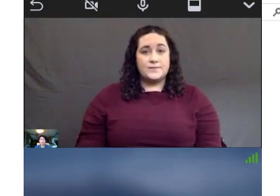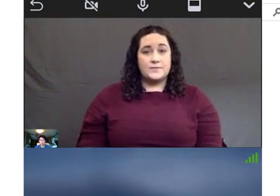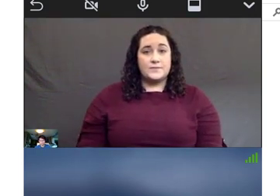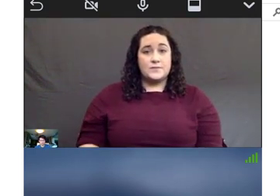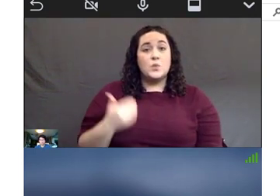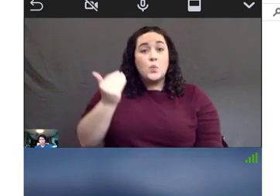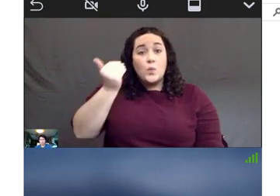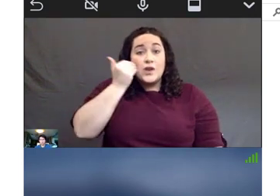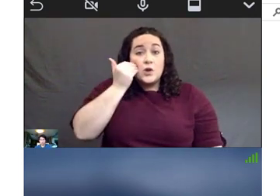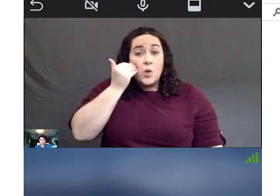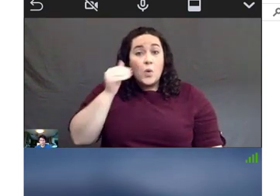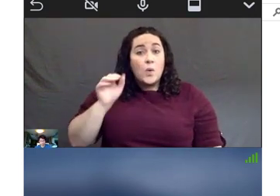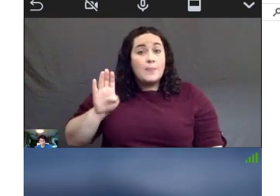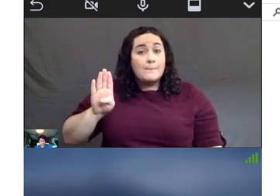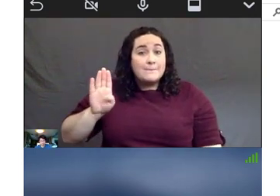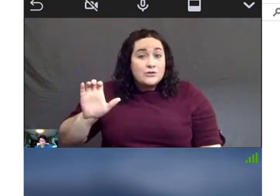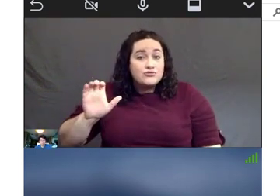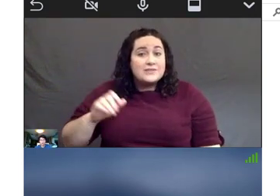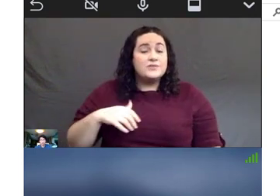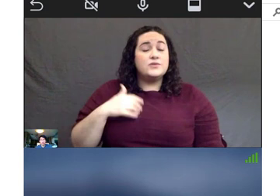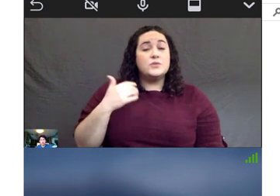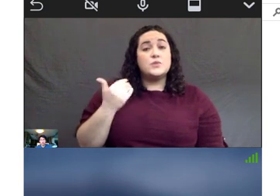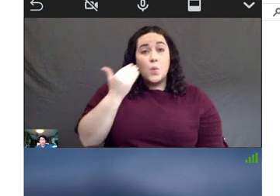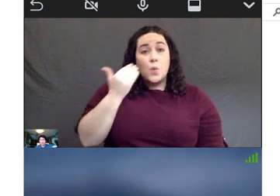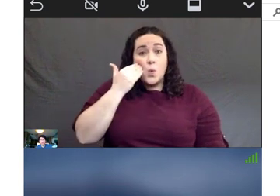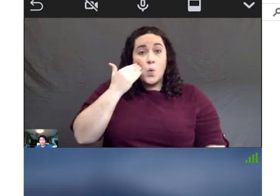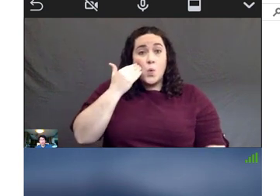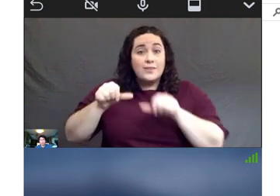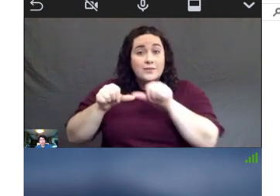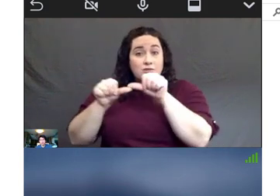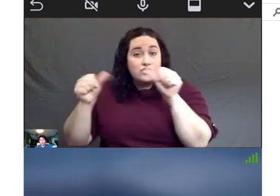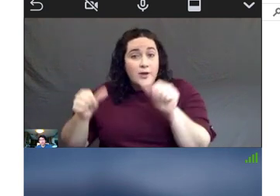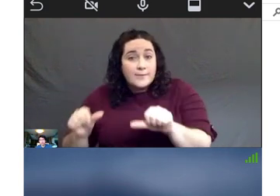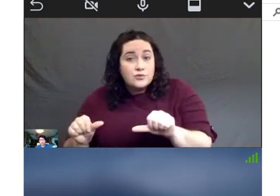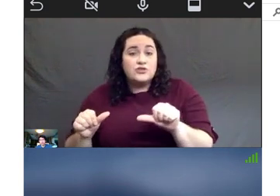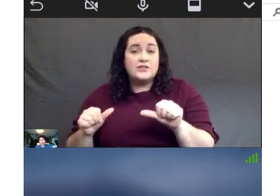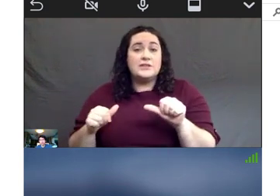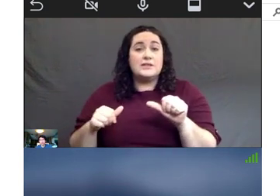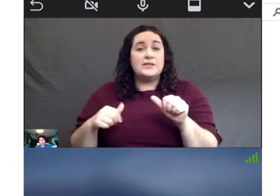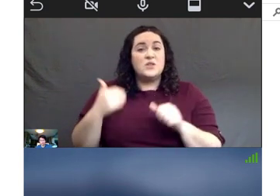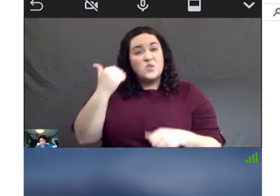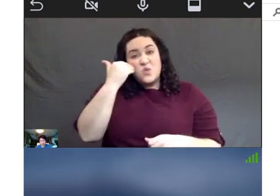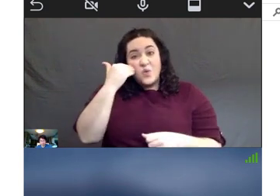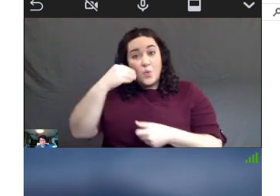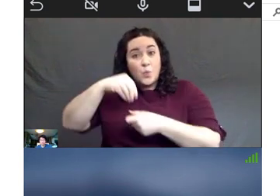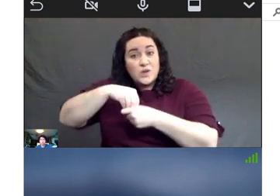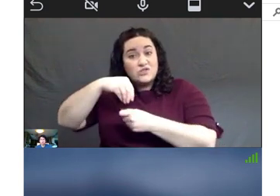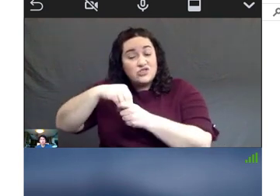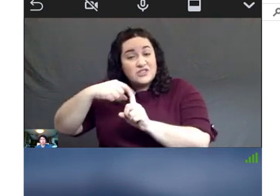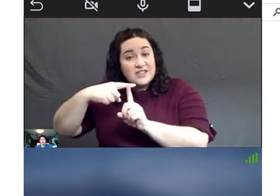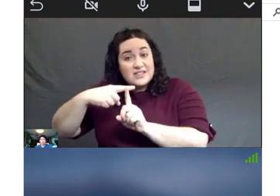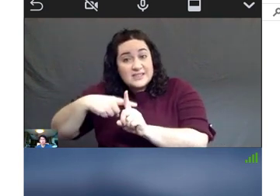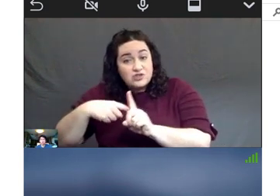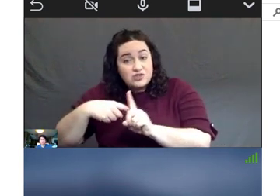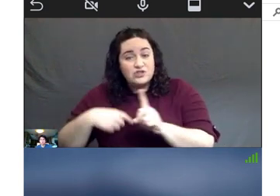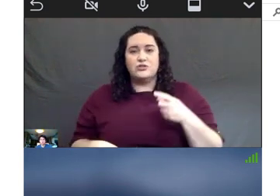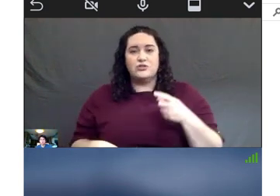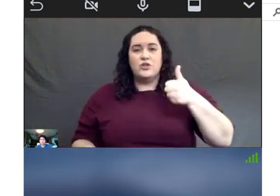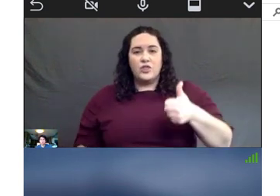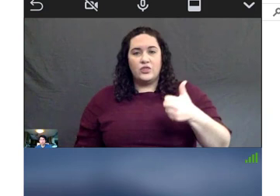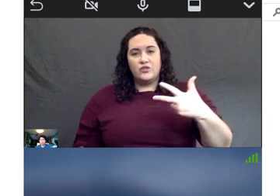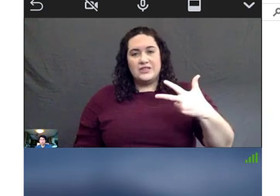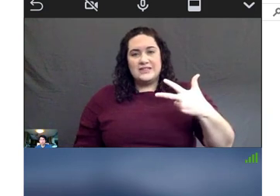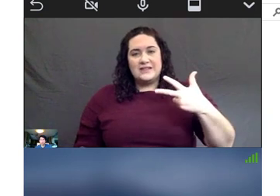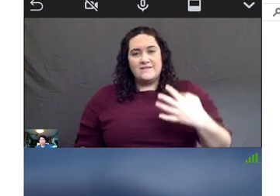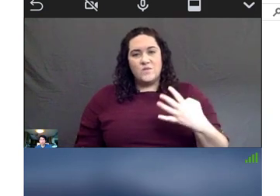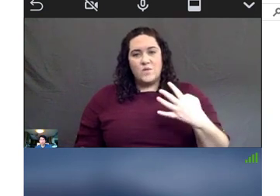found the internal temperature. Then what we're going to do is basically the same thing that we did before. We have to